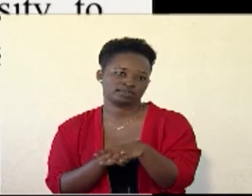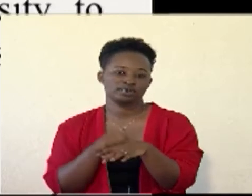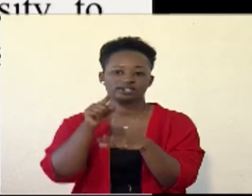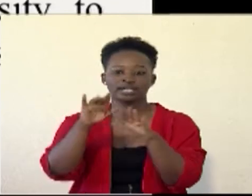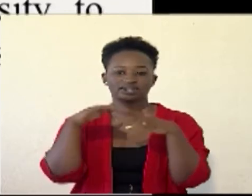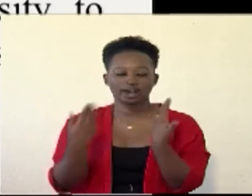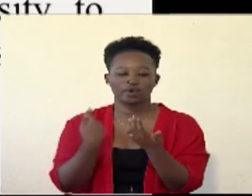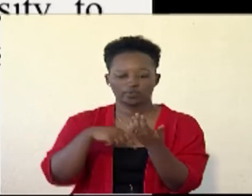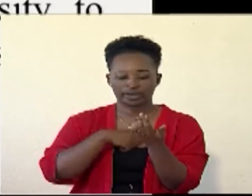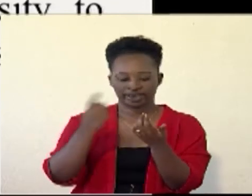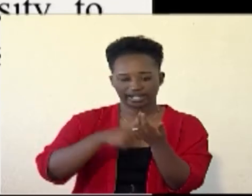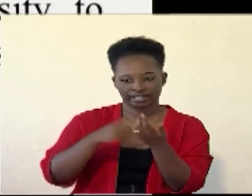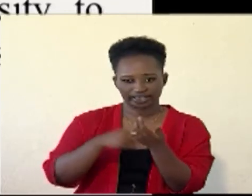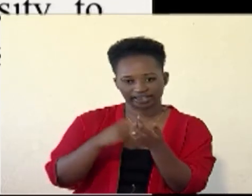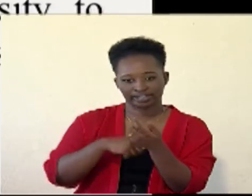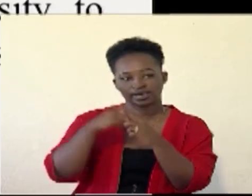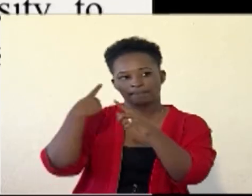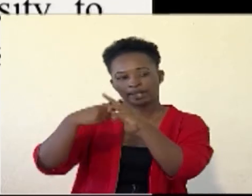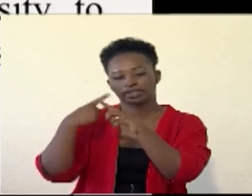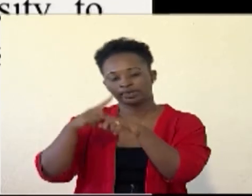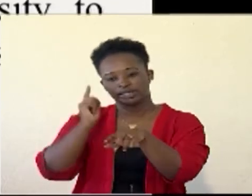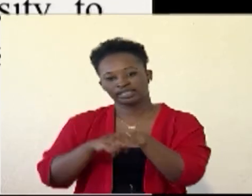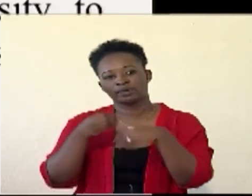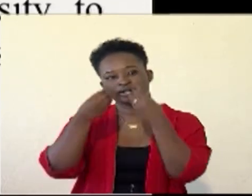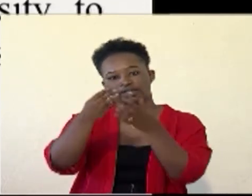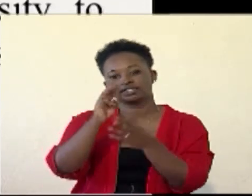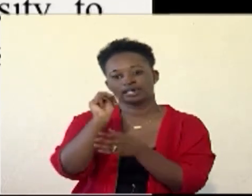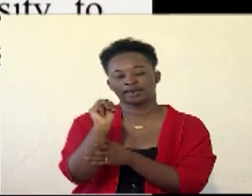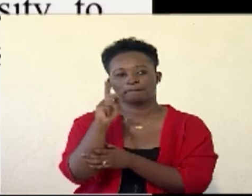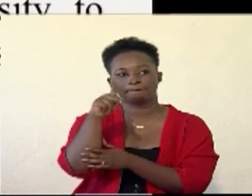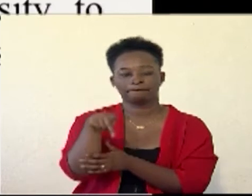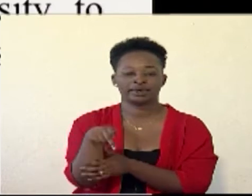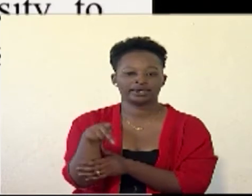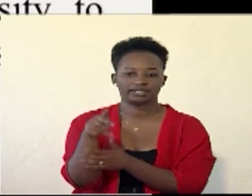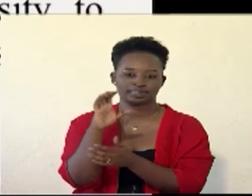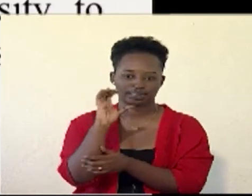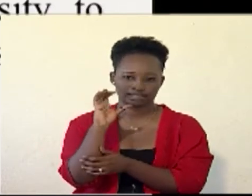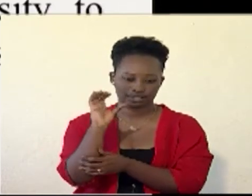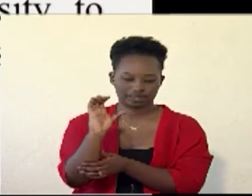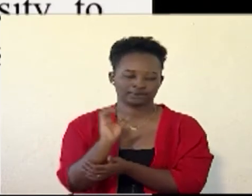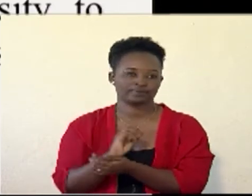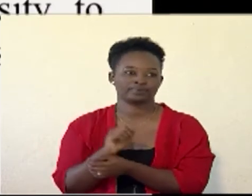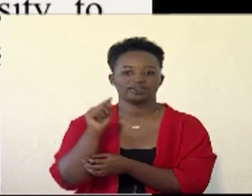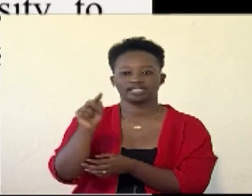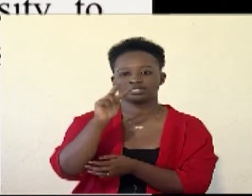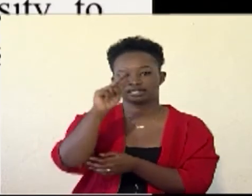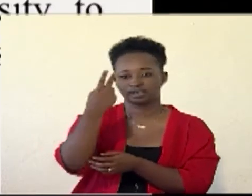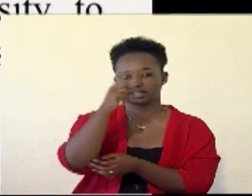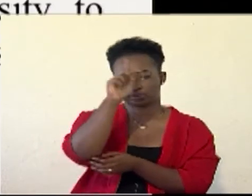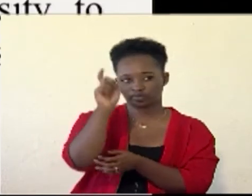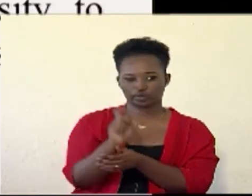calculate multiplier given the marginal propensity to consume. That is the second